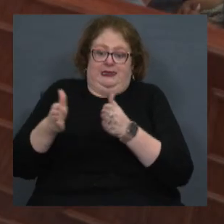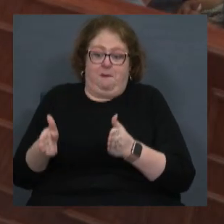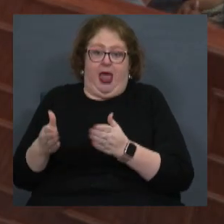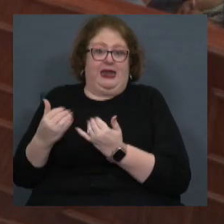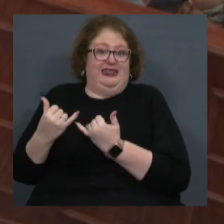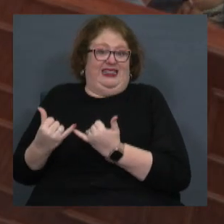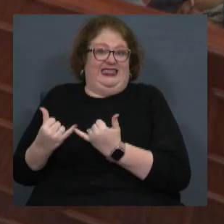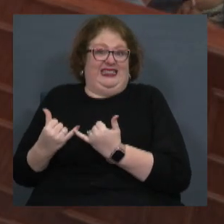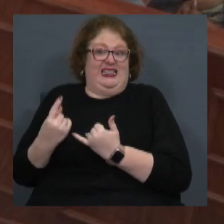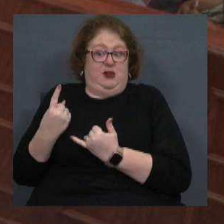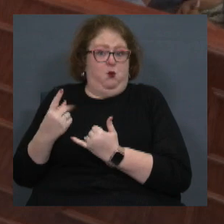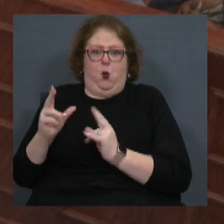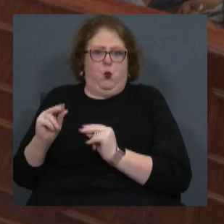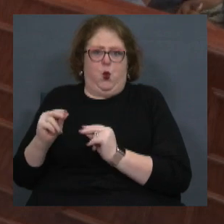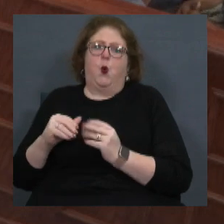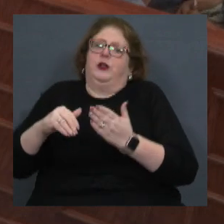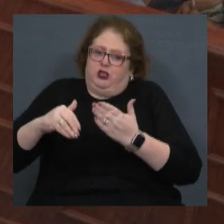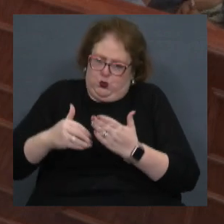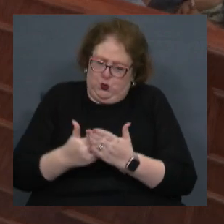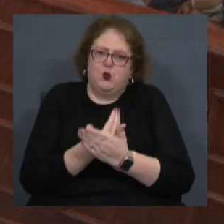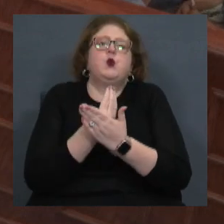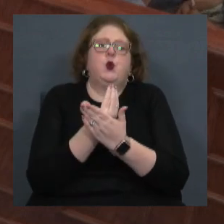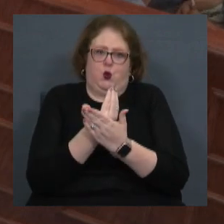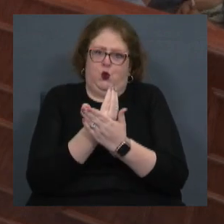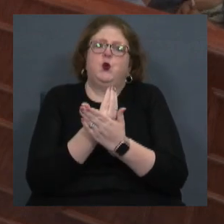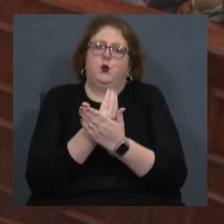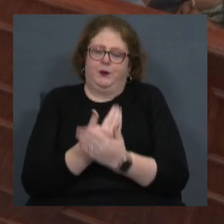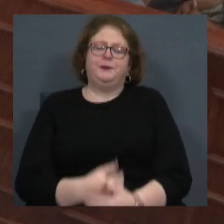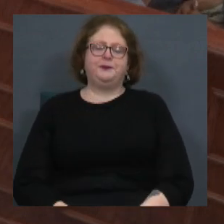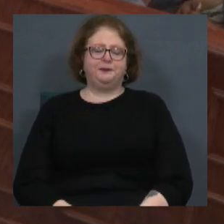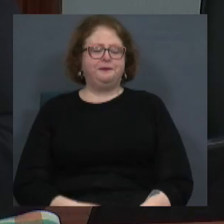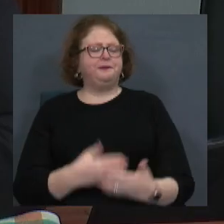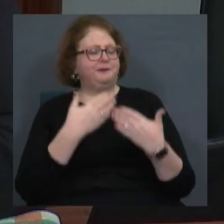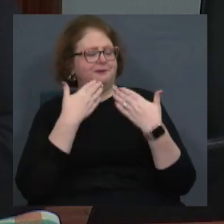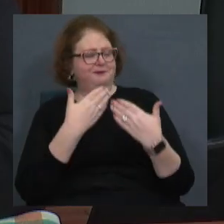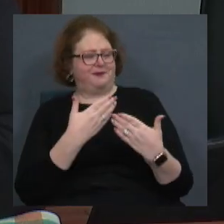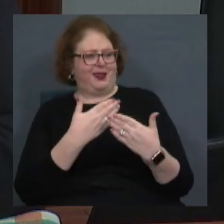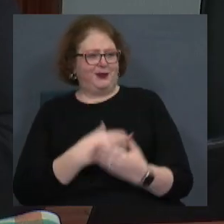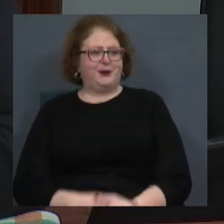you. Thank you all. Director Miller? Thank you, Mayor, and